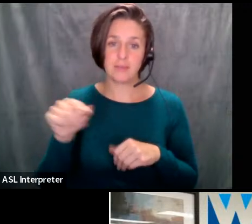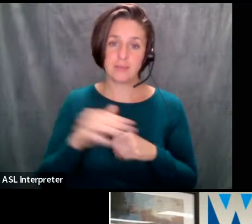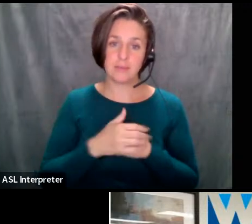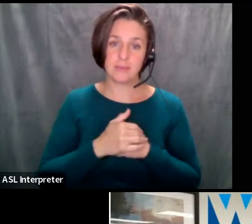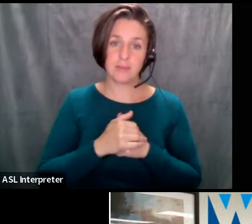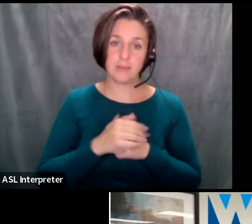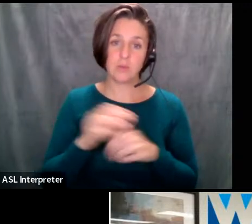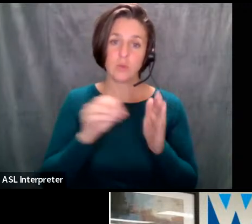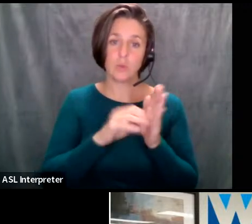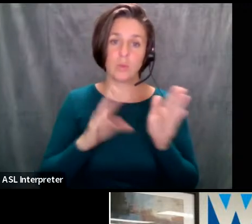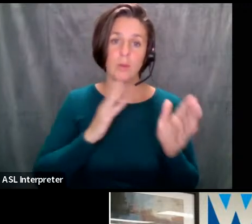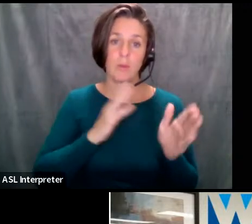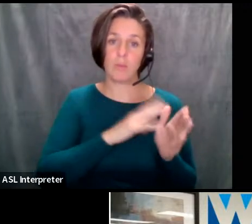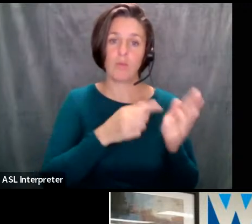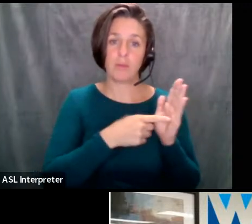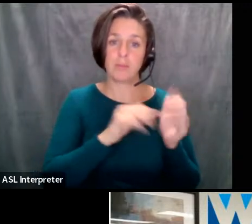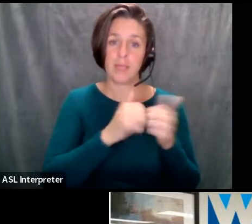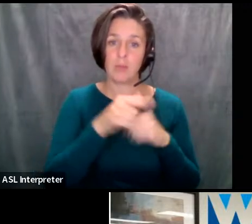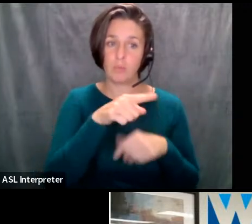Student board representatives, how do you vote?